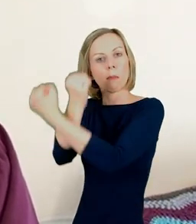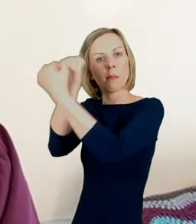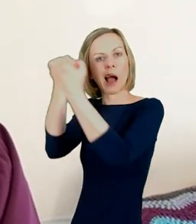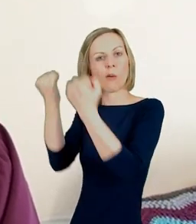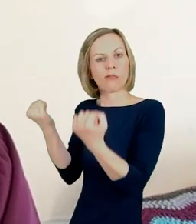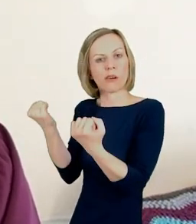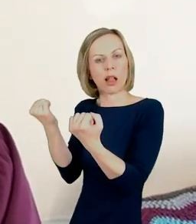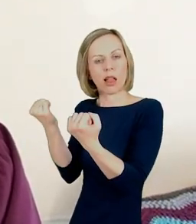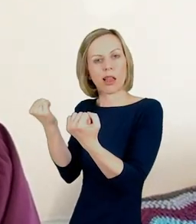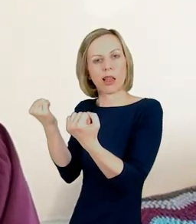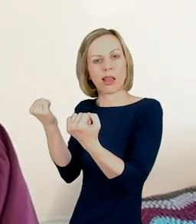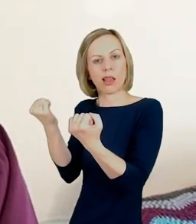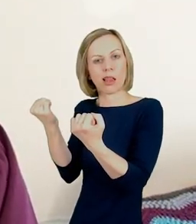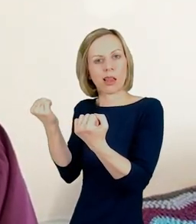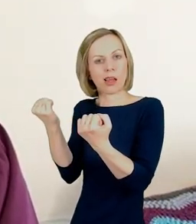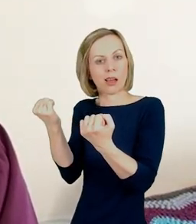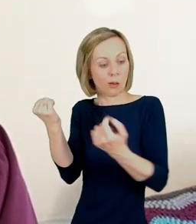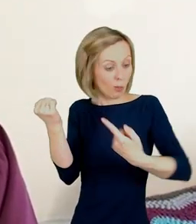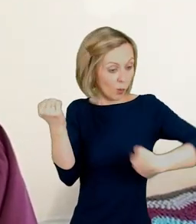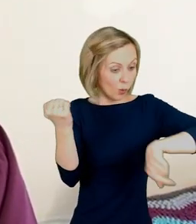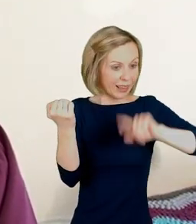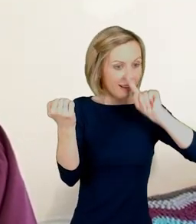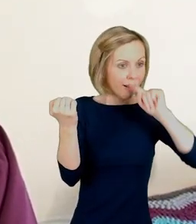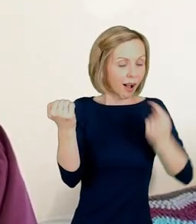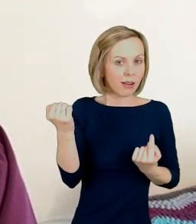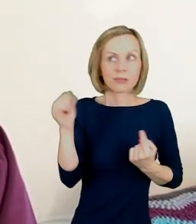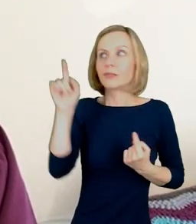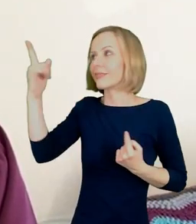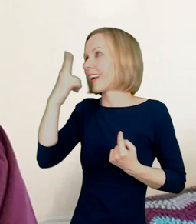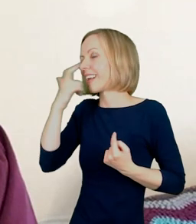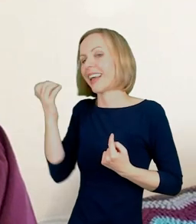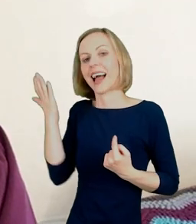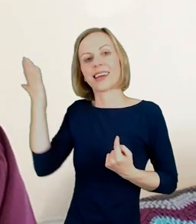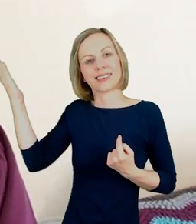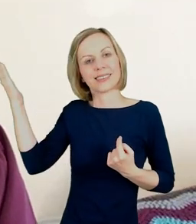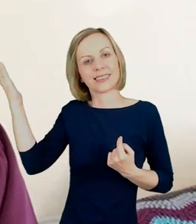is unrestrained by our personal circumstances.